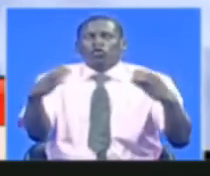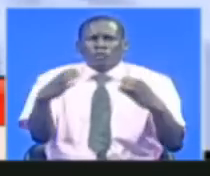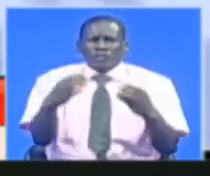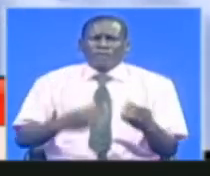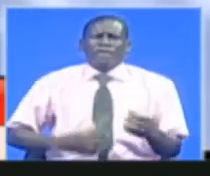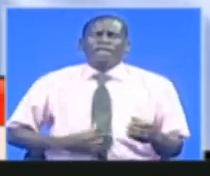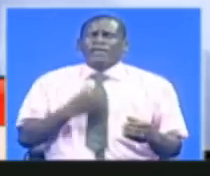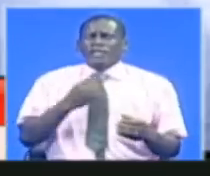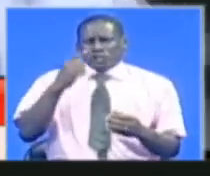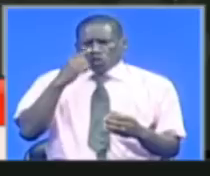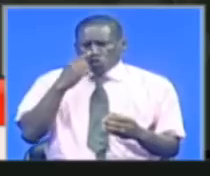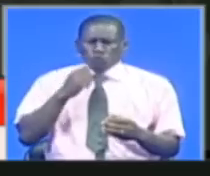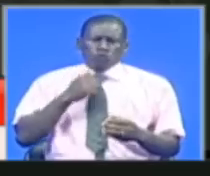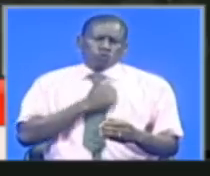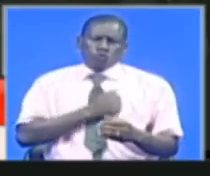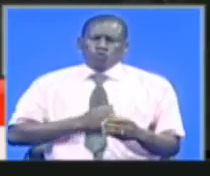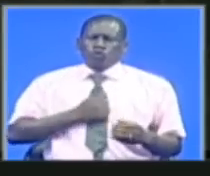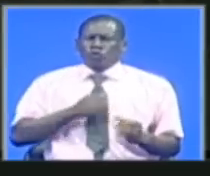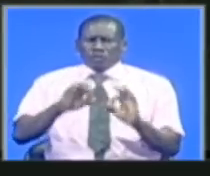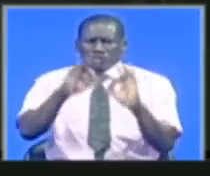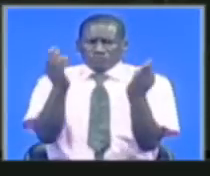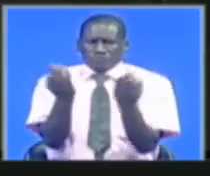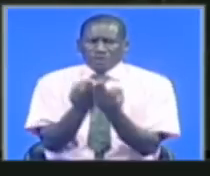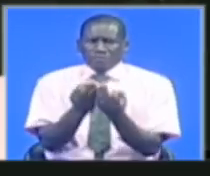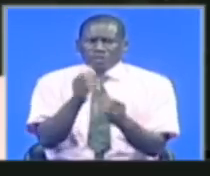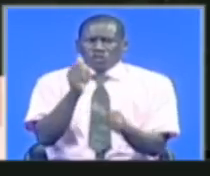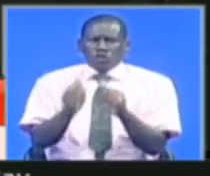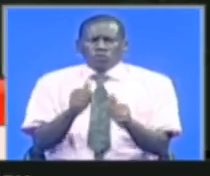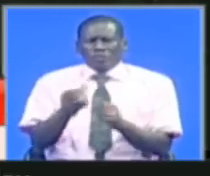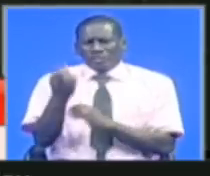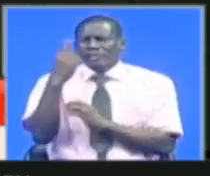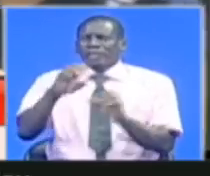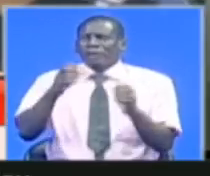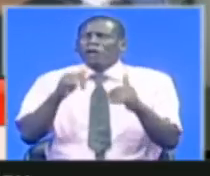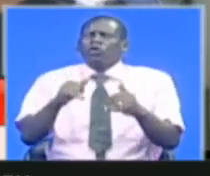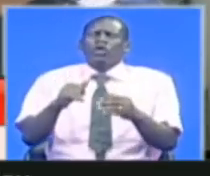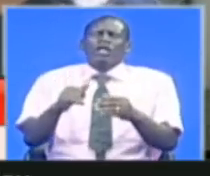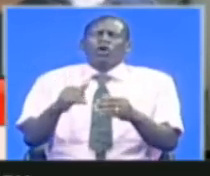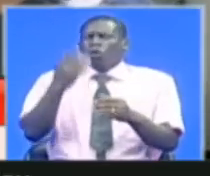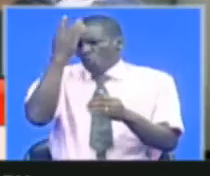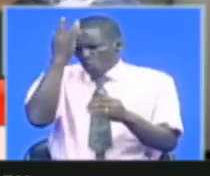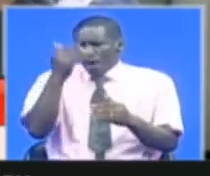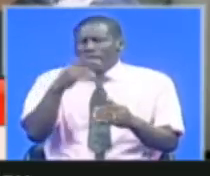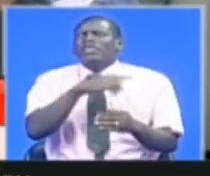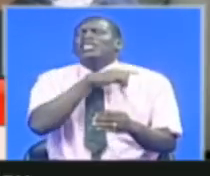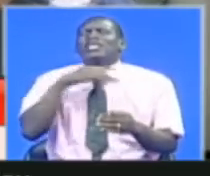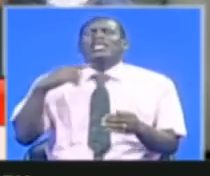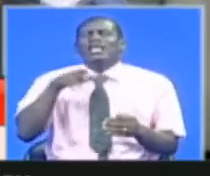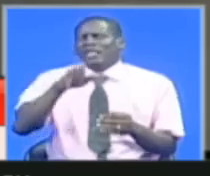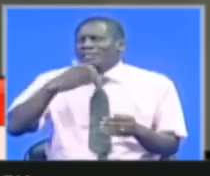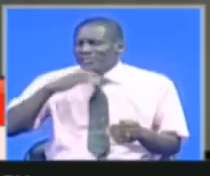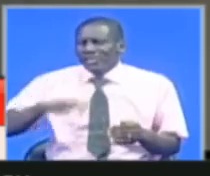visited the home to condole with the family that is yet to understand the motive of the brutal murder of their kin.